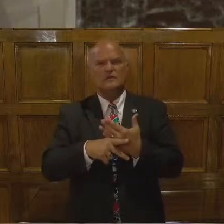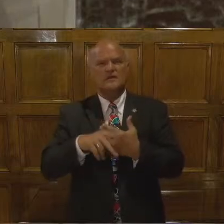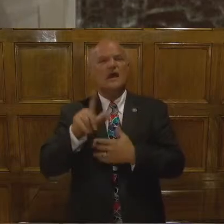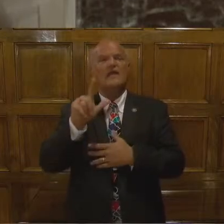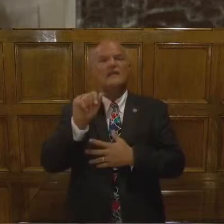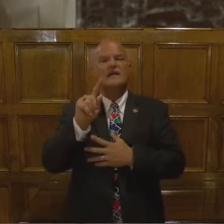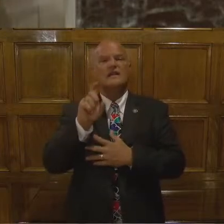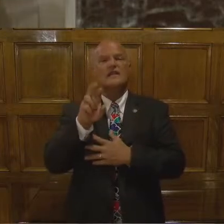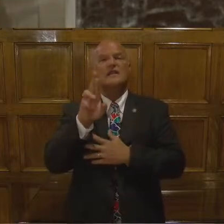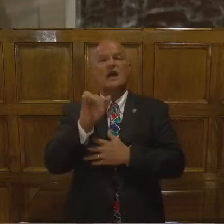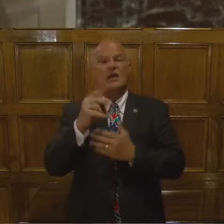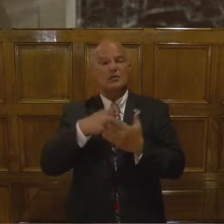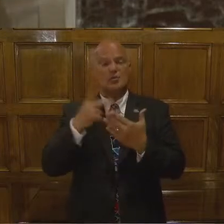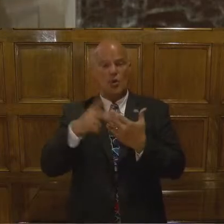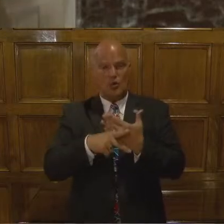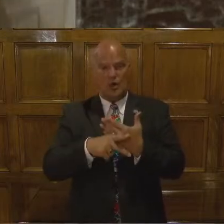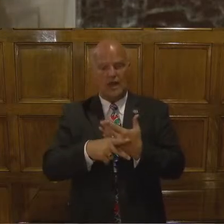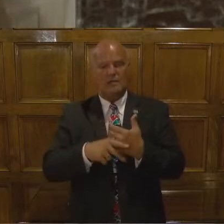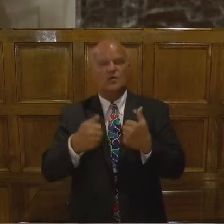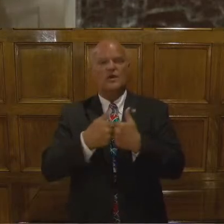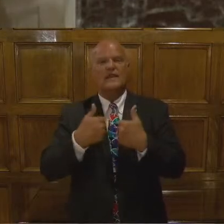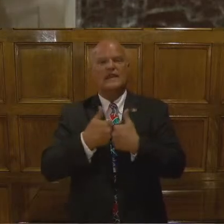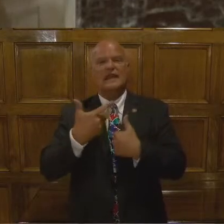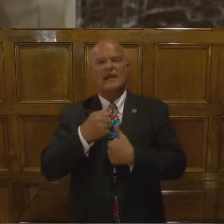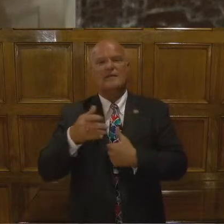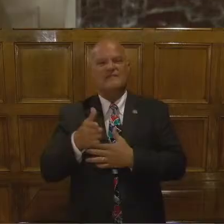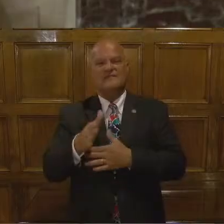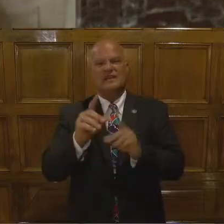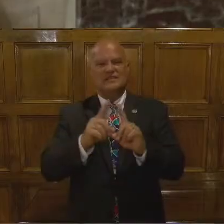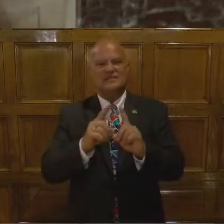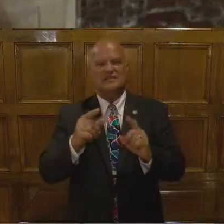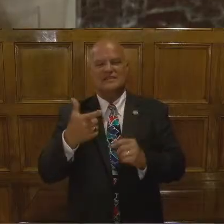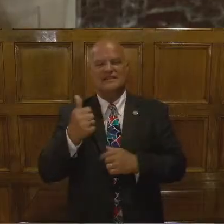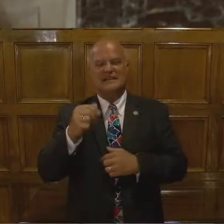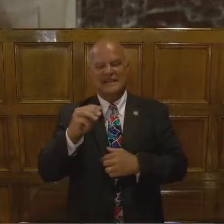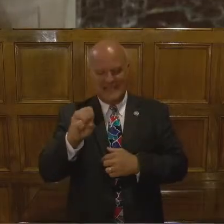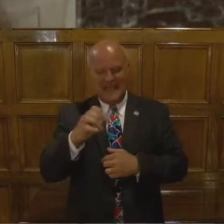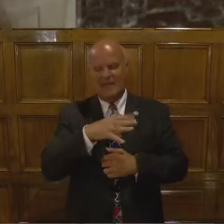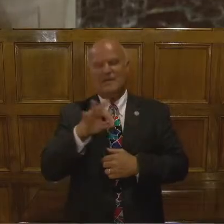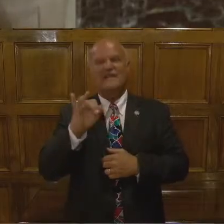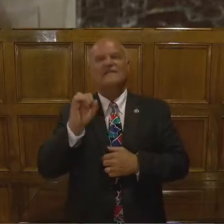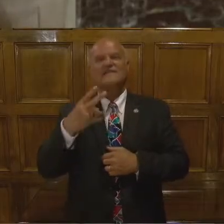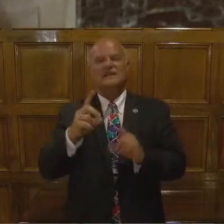The lottery program and the Oh. lottery texting information. No, it has not